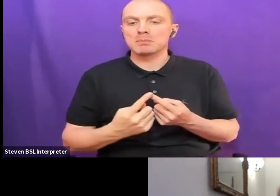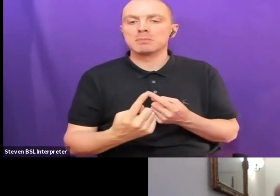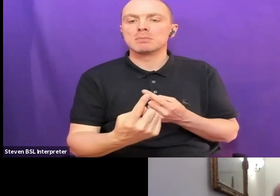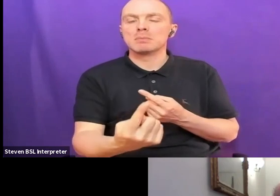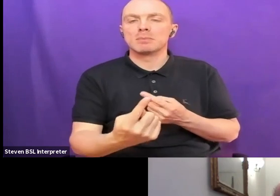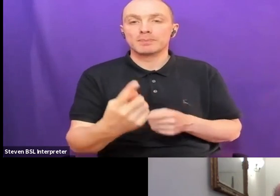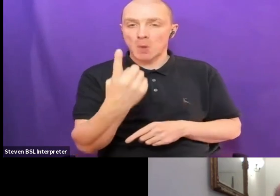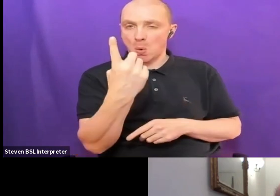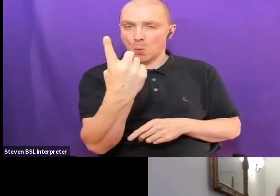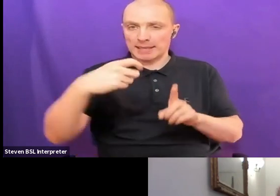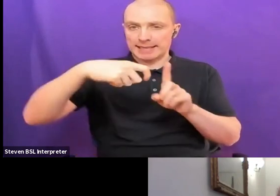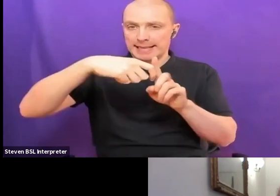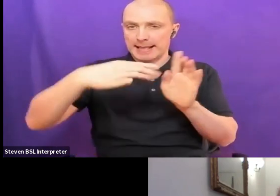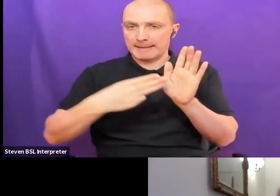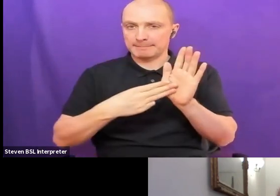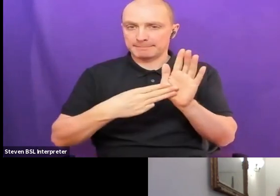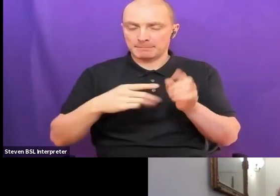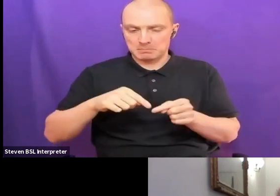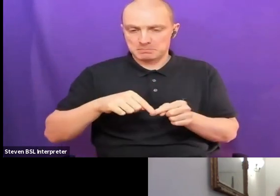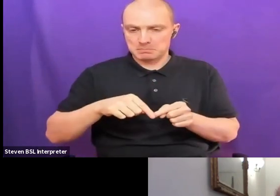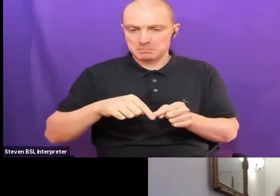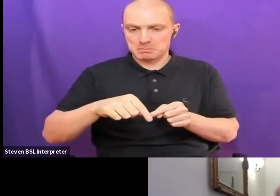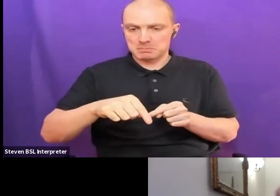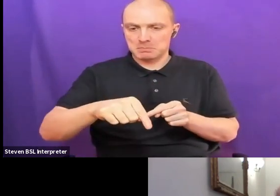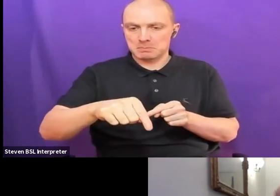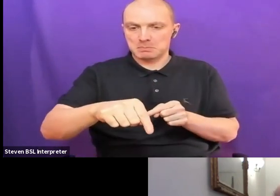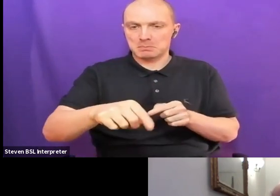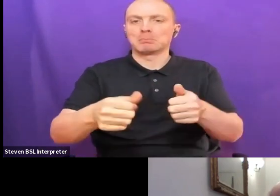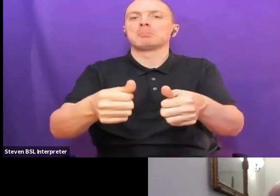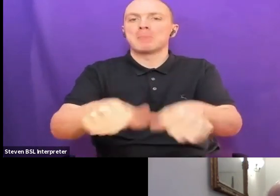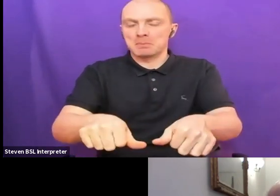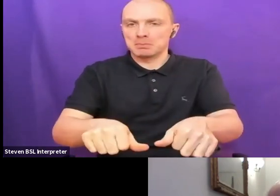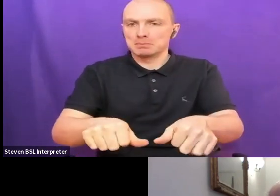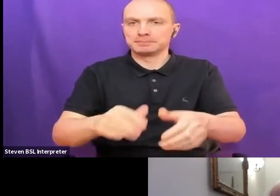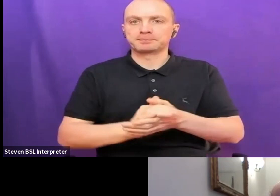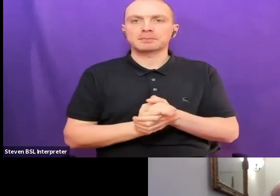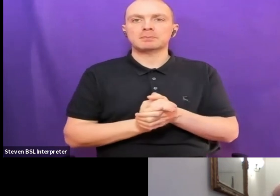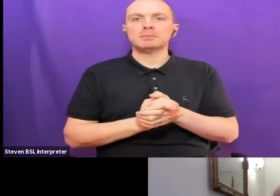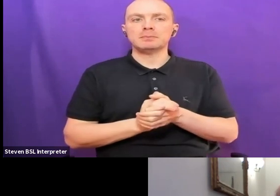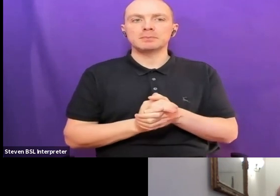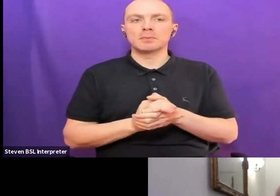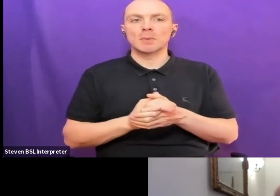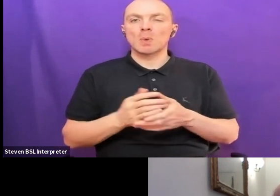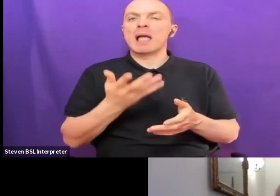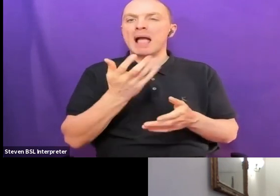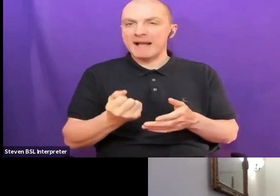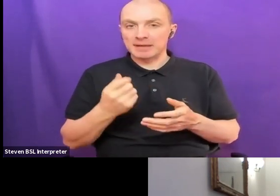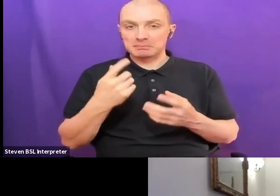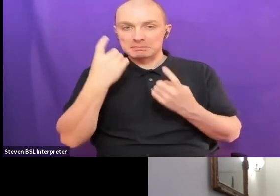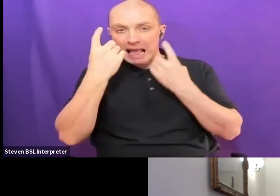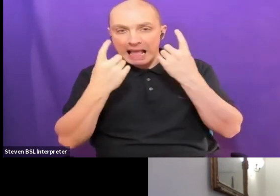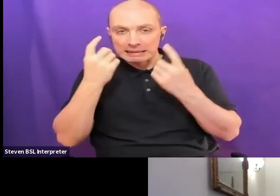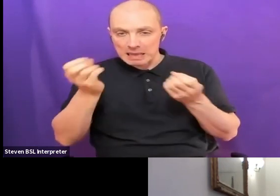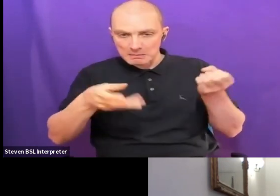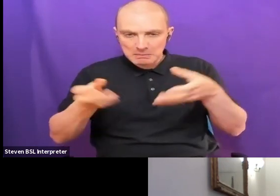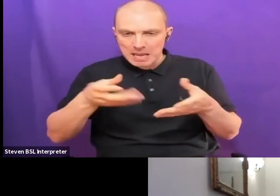big opportunities for this idea, in theory at least, to make better places for people to live, better